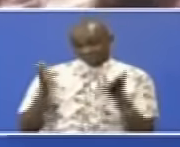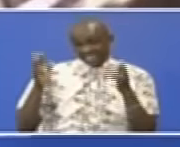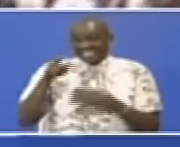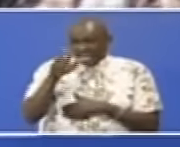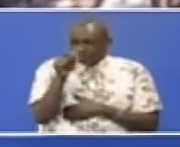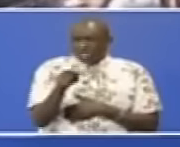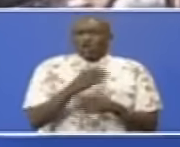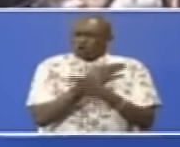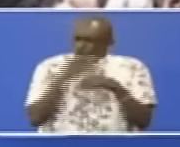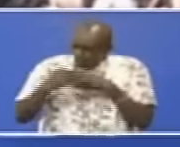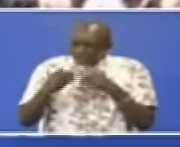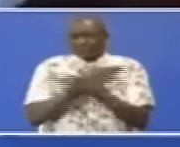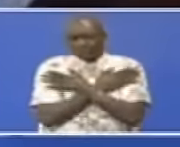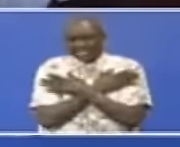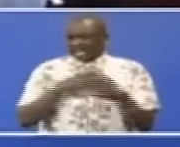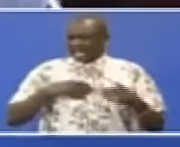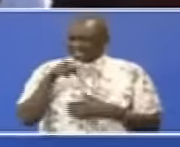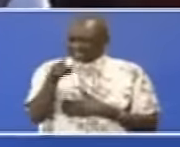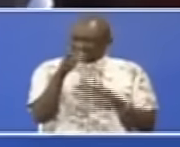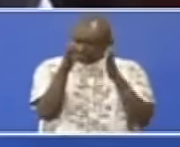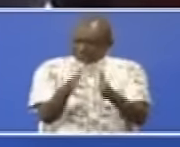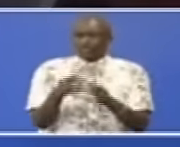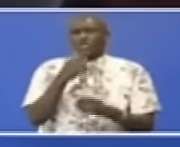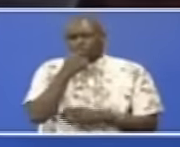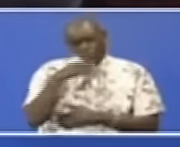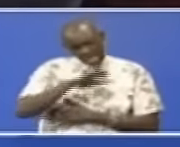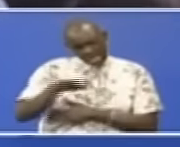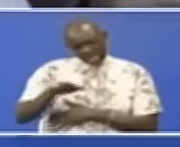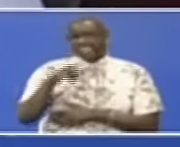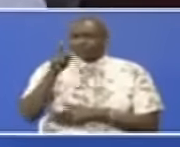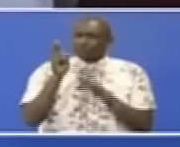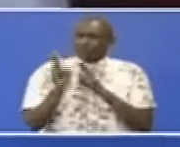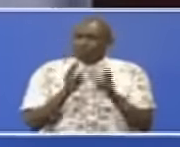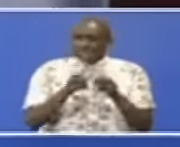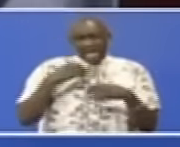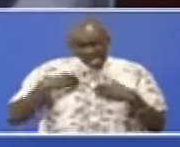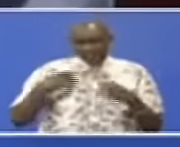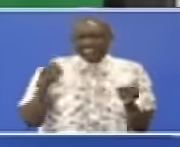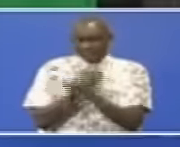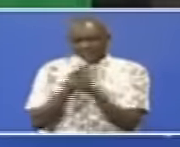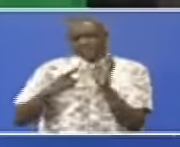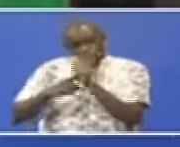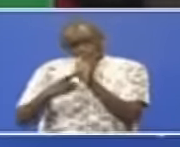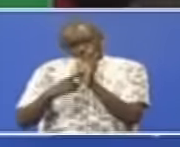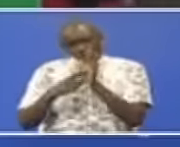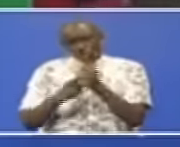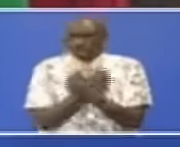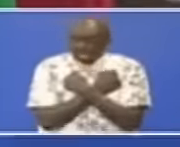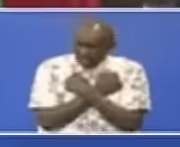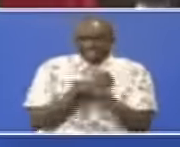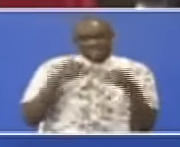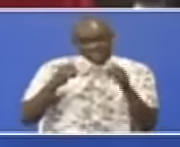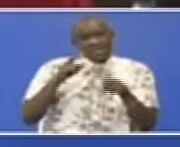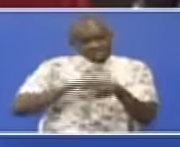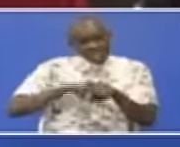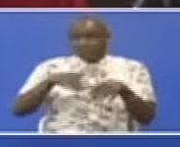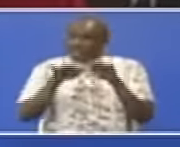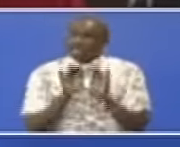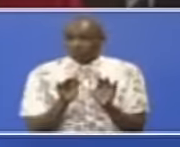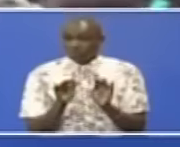Close friends and colleagues of the departed in Luoland normally make various displays of affection and drama during